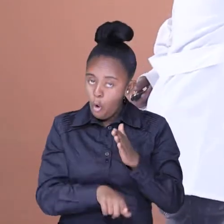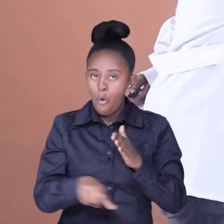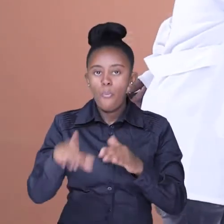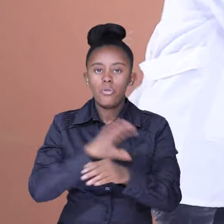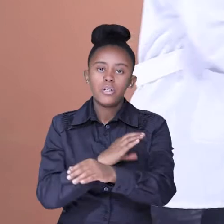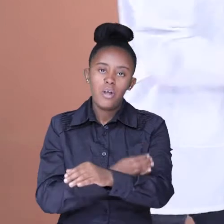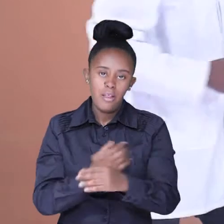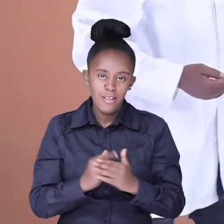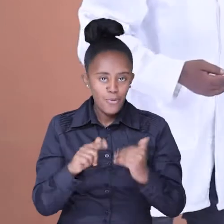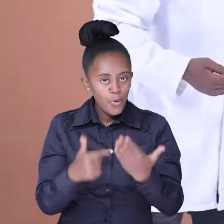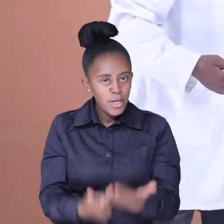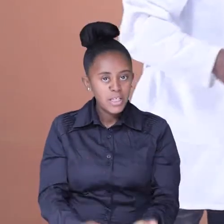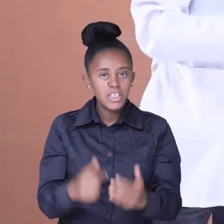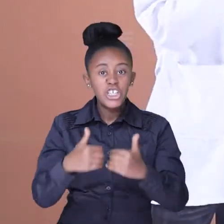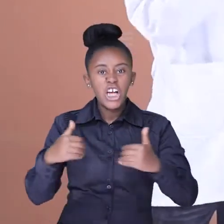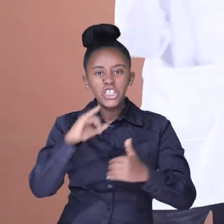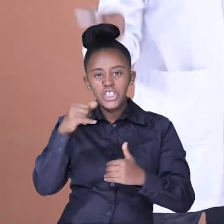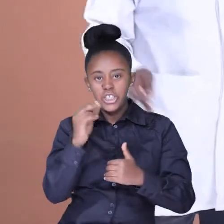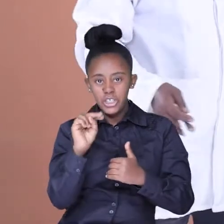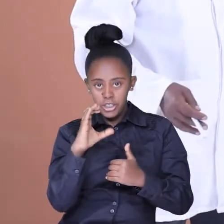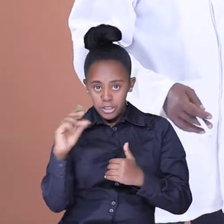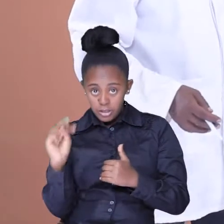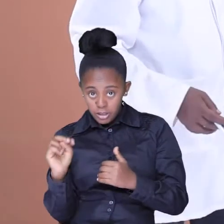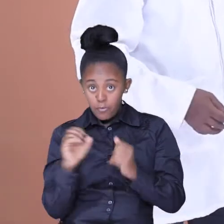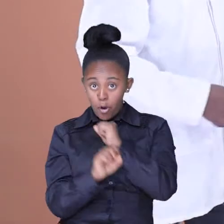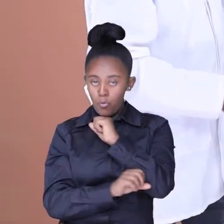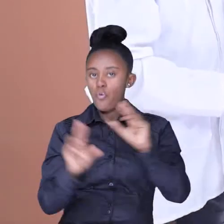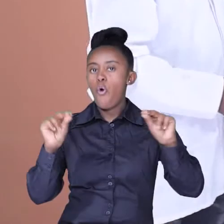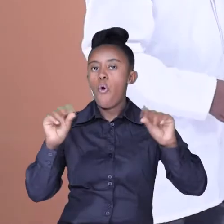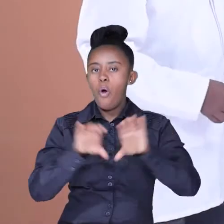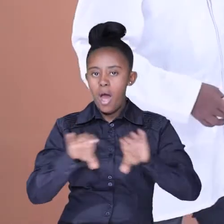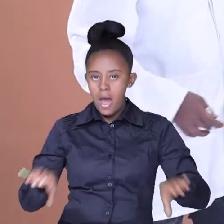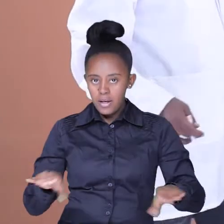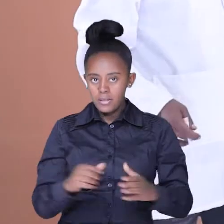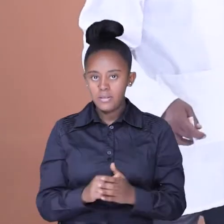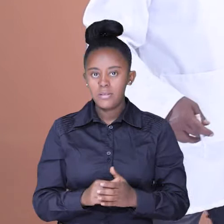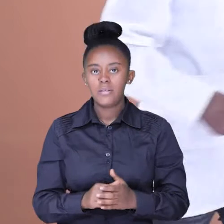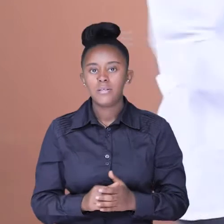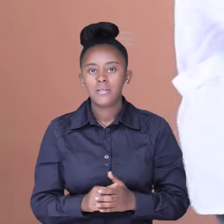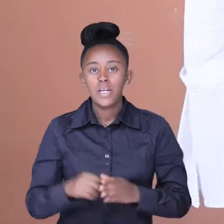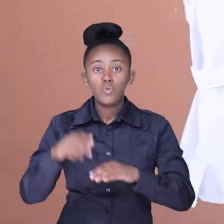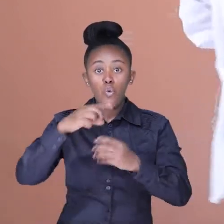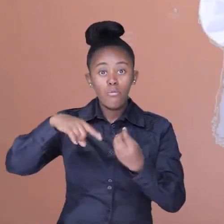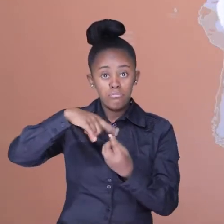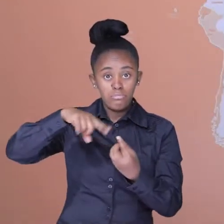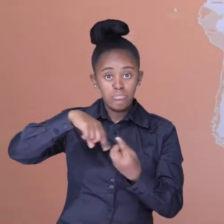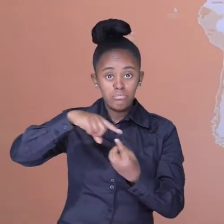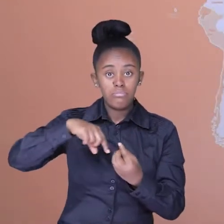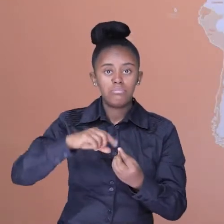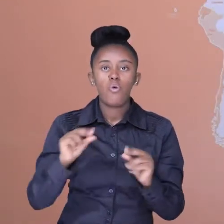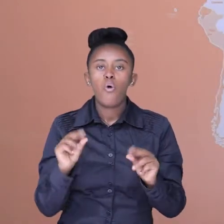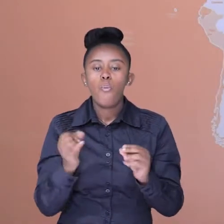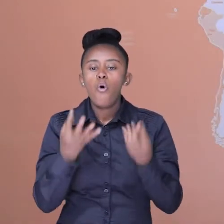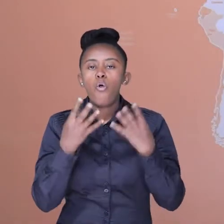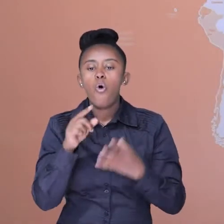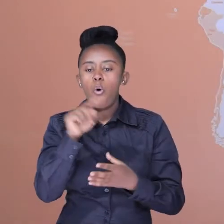So when the junction is formed, there is no current. Now, in the depletion zone, there is no more holes. So